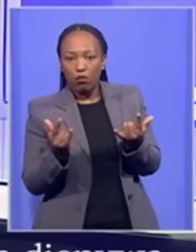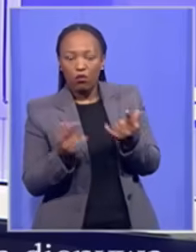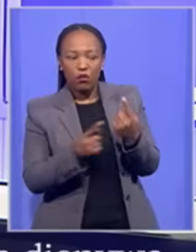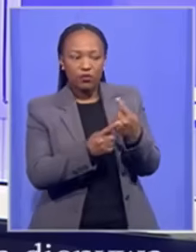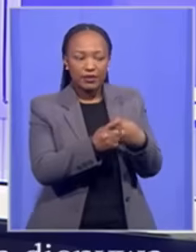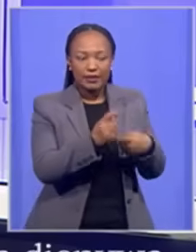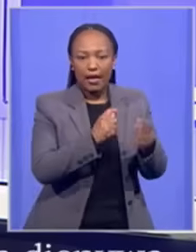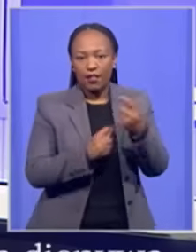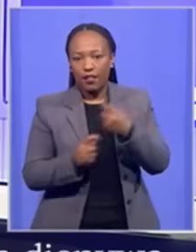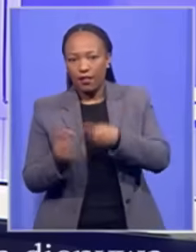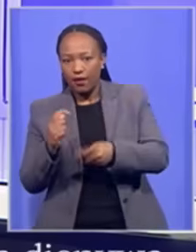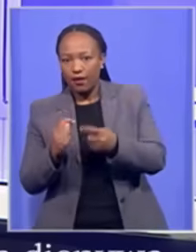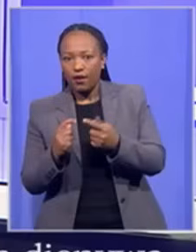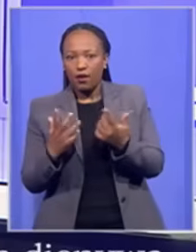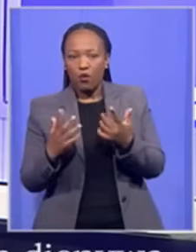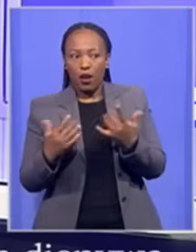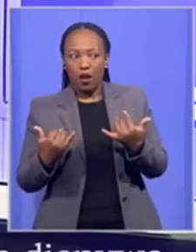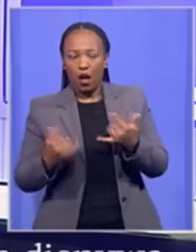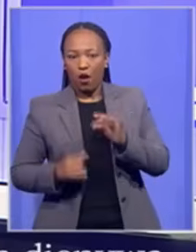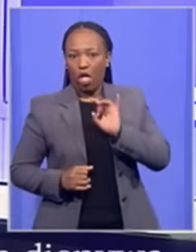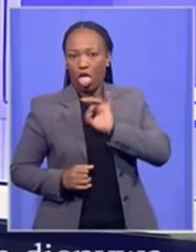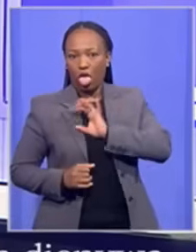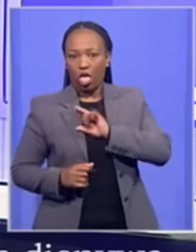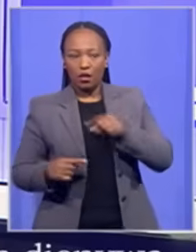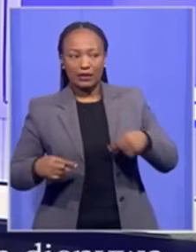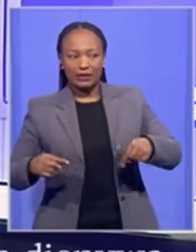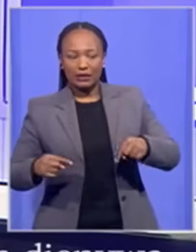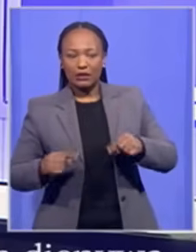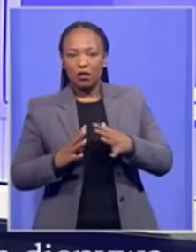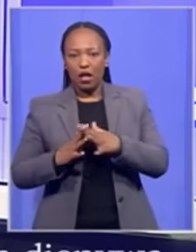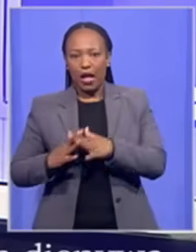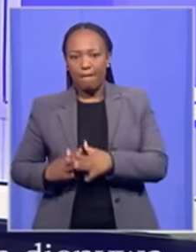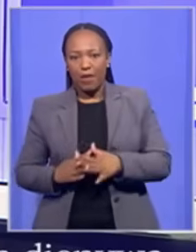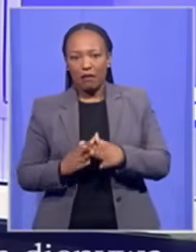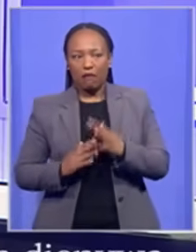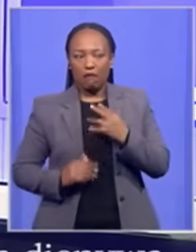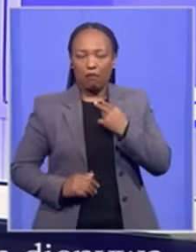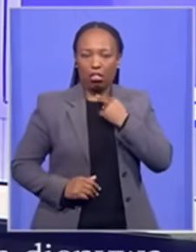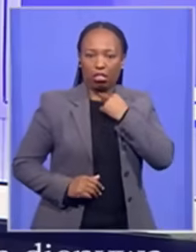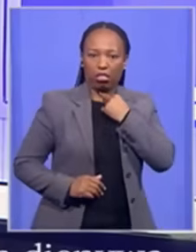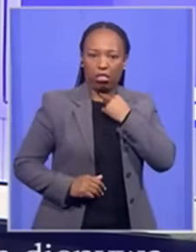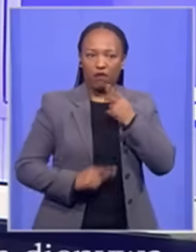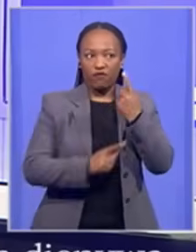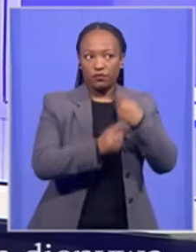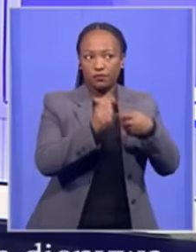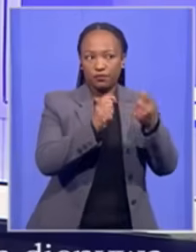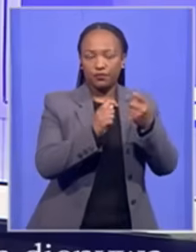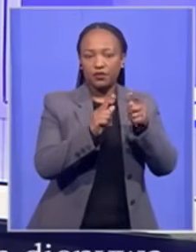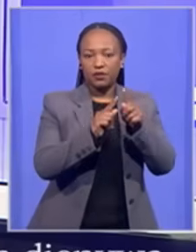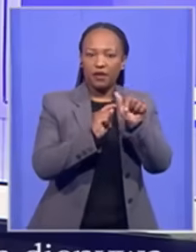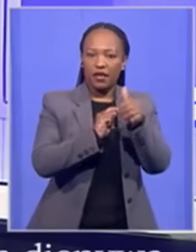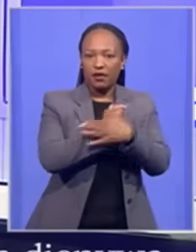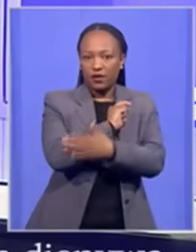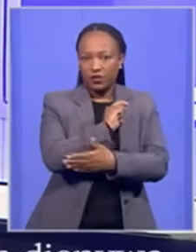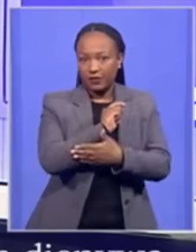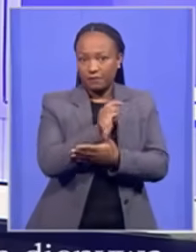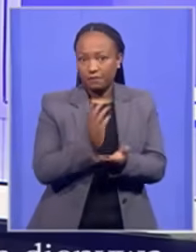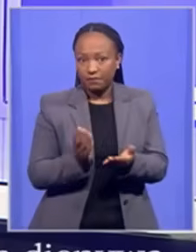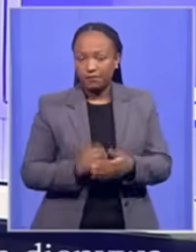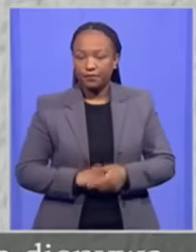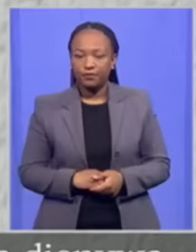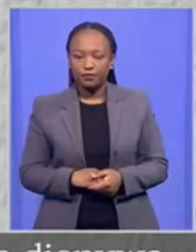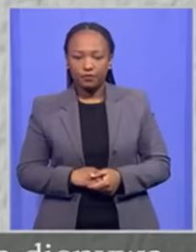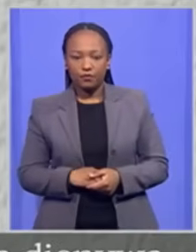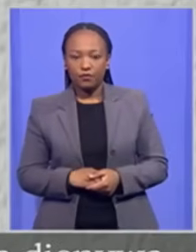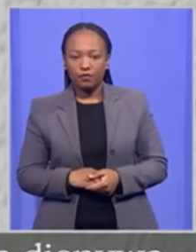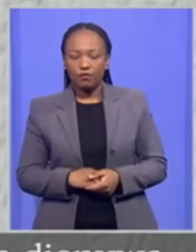kudu ka tlase ga matšhošetše a wa le go gona a mapheko a go fitlhelela mebaraka ya US le dinaga tše dingwe re ithutile